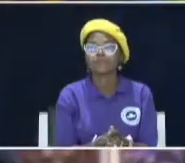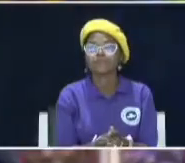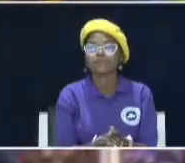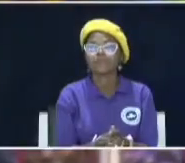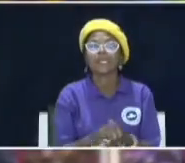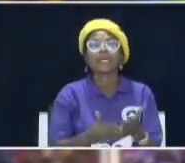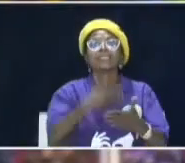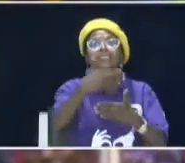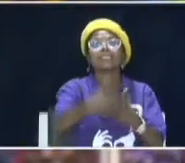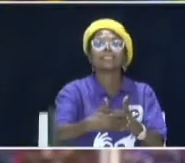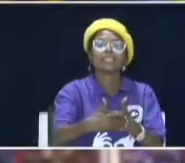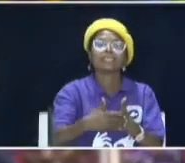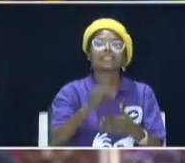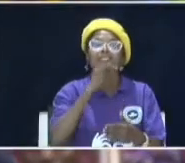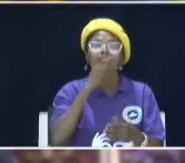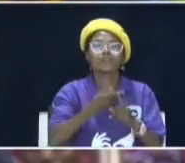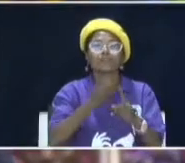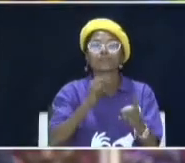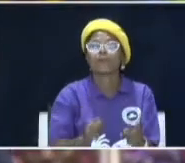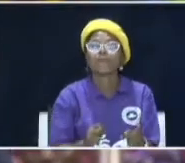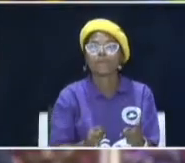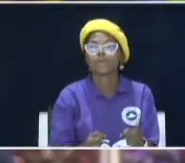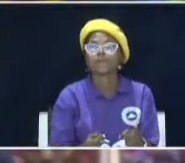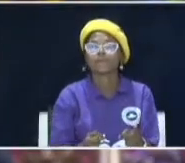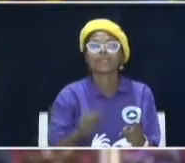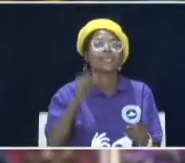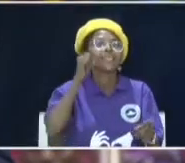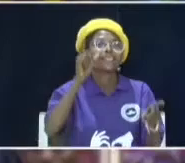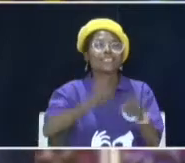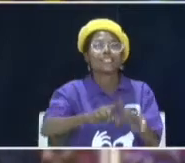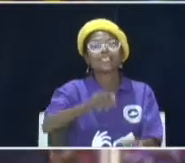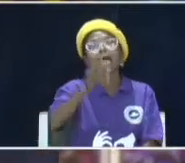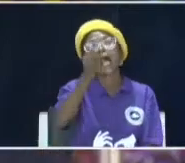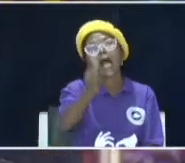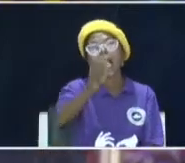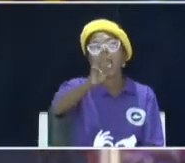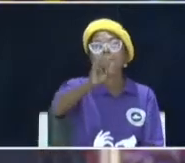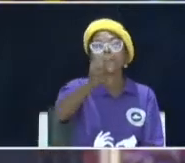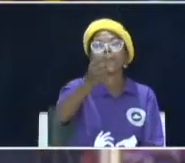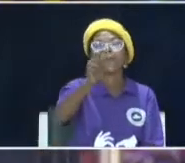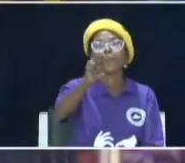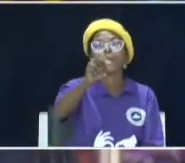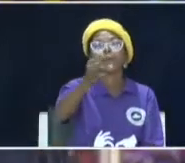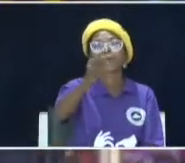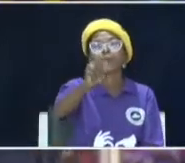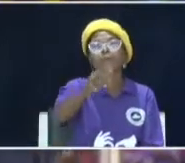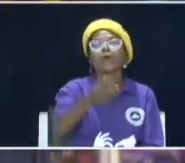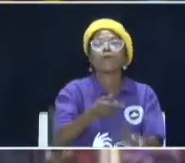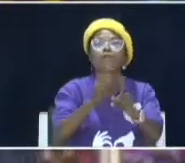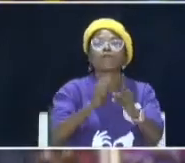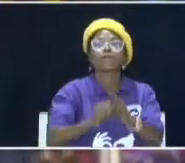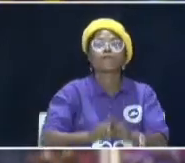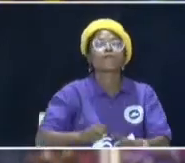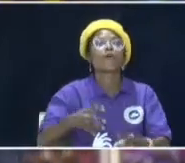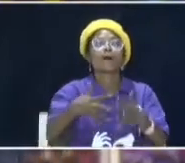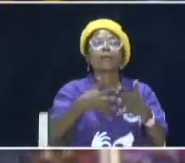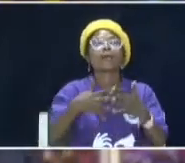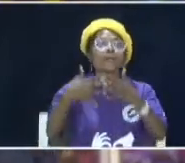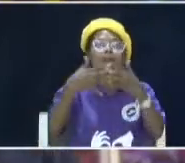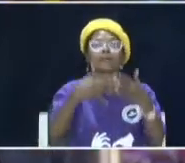The next is from Sister Amona Elizabeth from the United States of